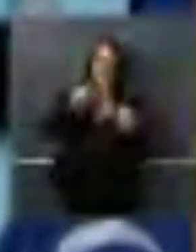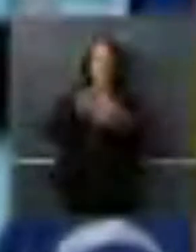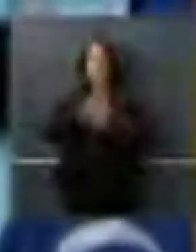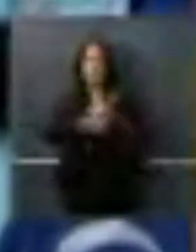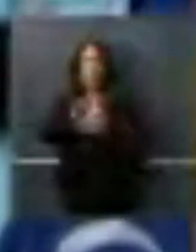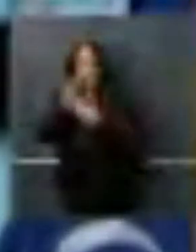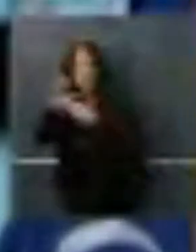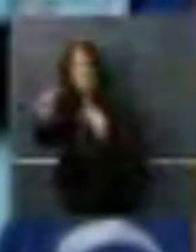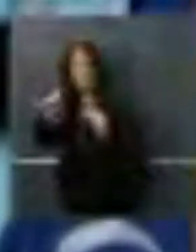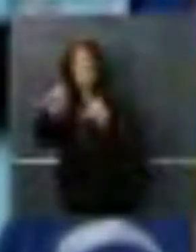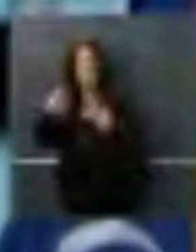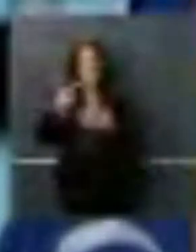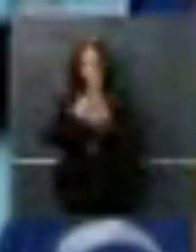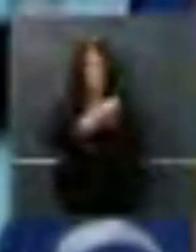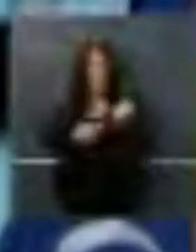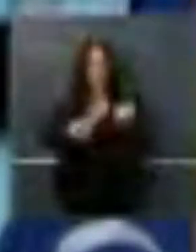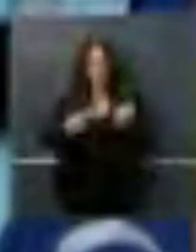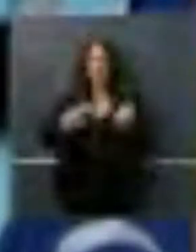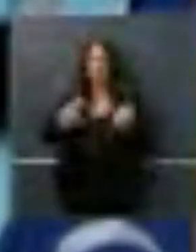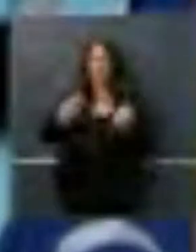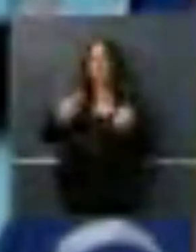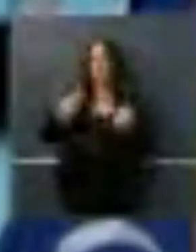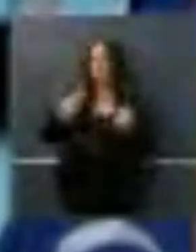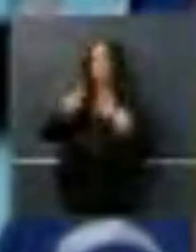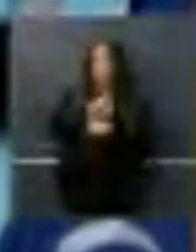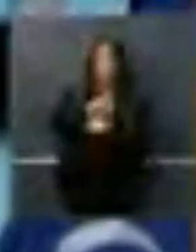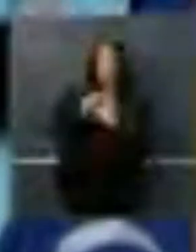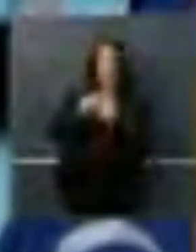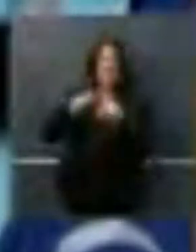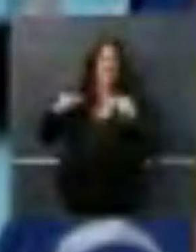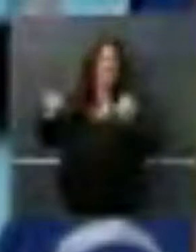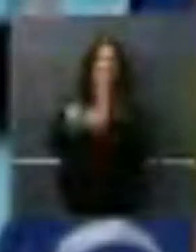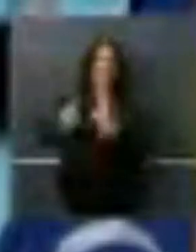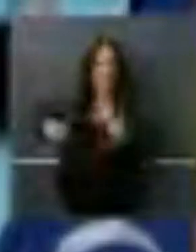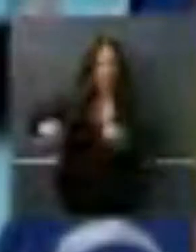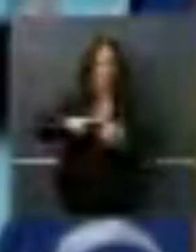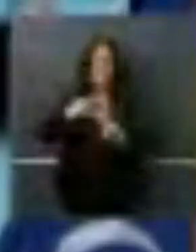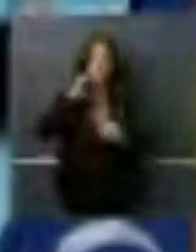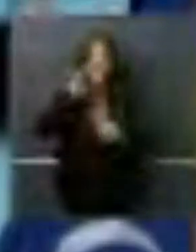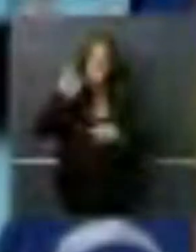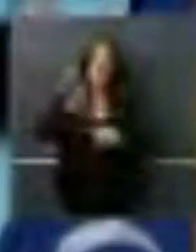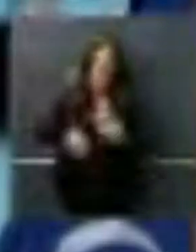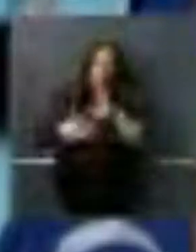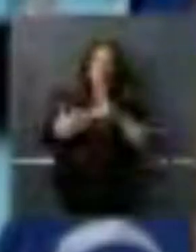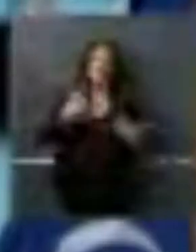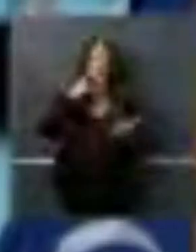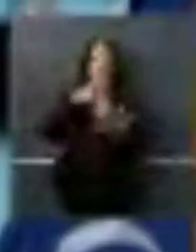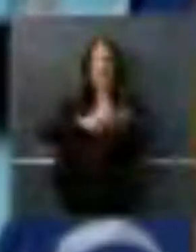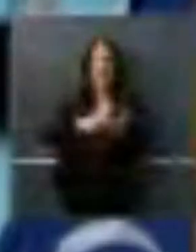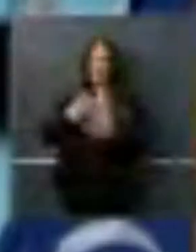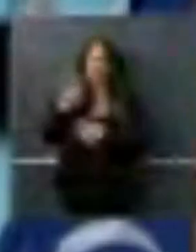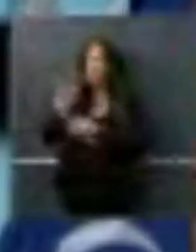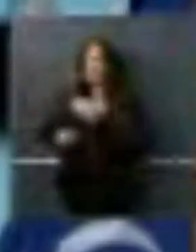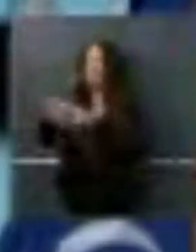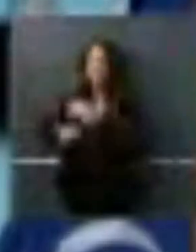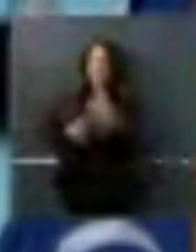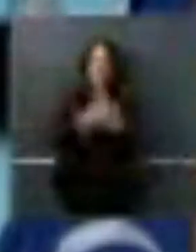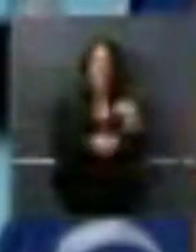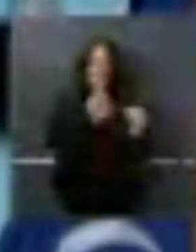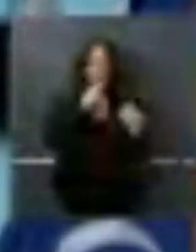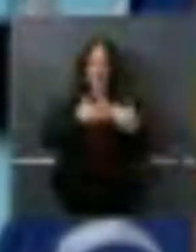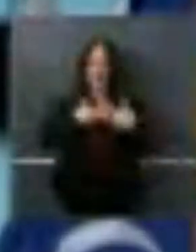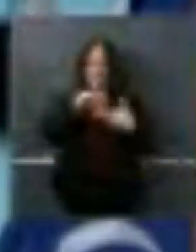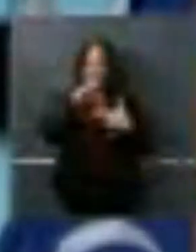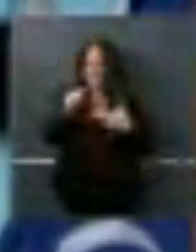do more and do better, because we recognize those gaps persist, and we recognize how damaging each and every day that